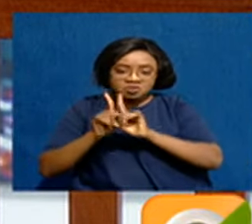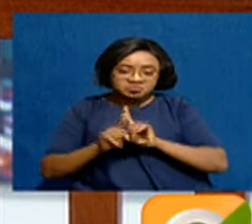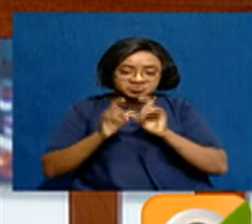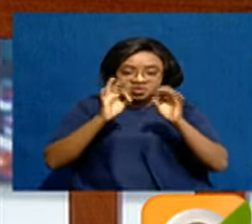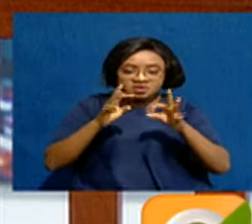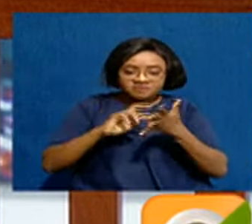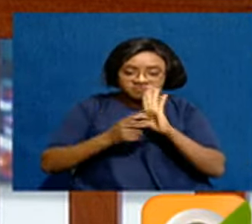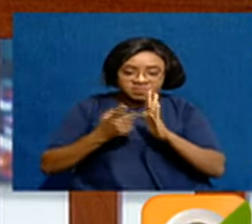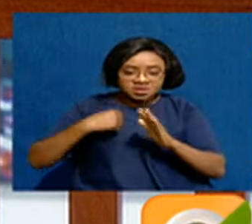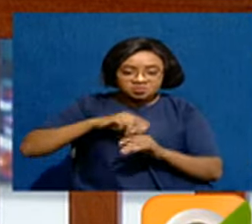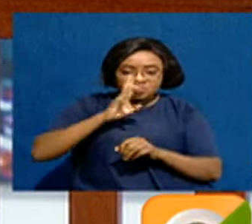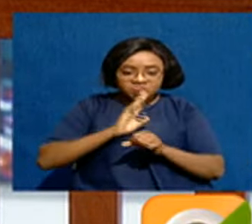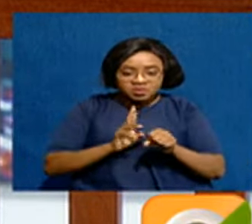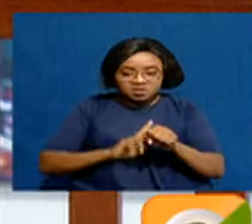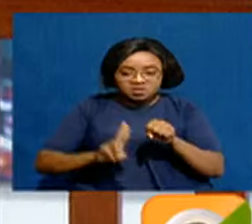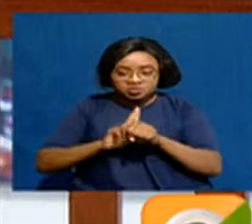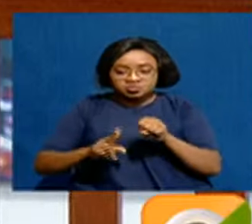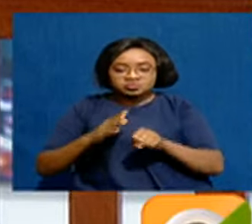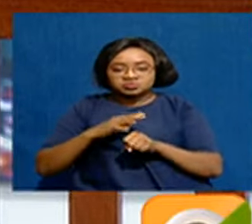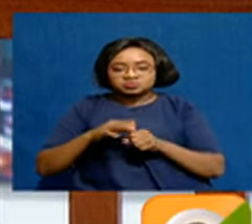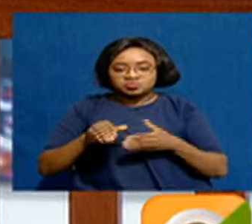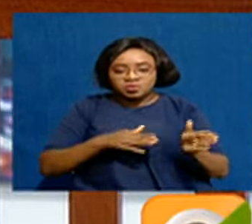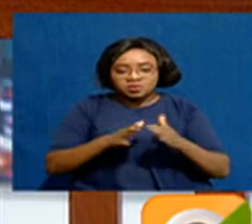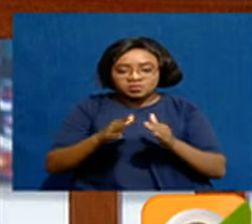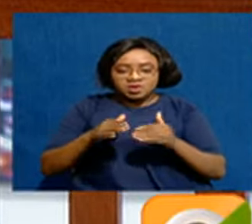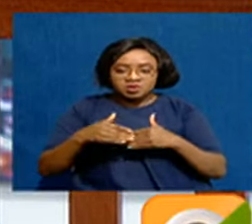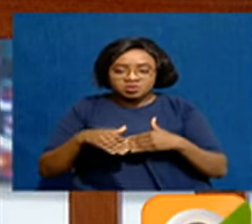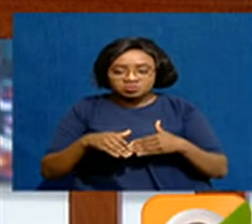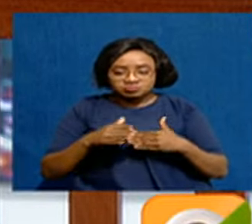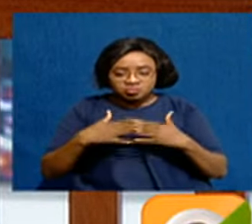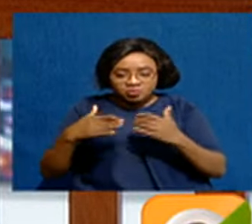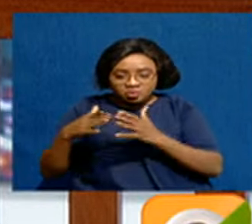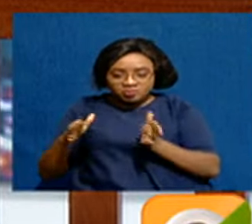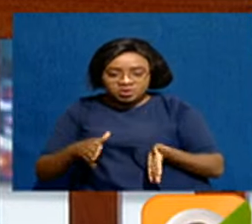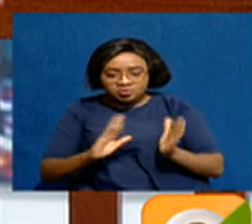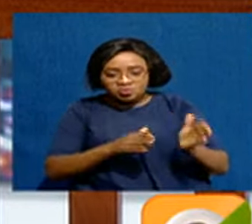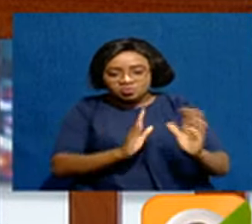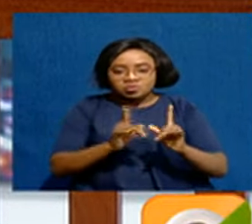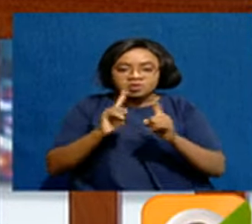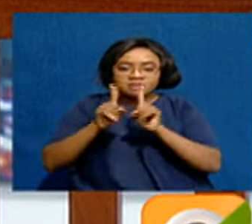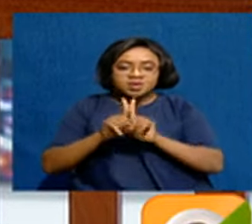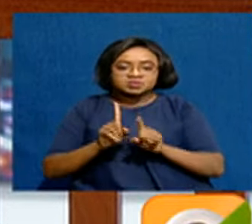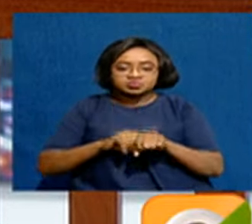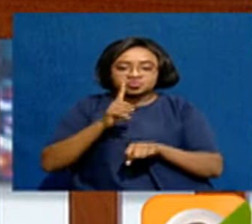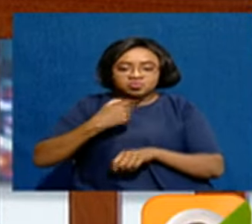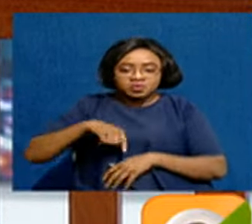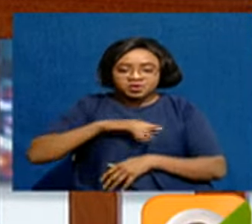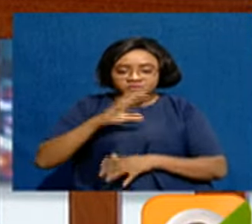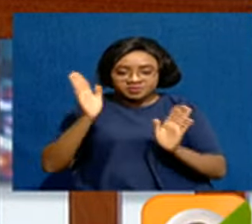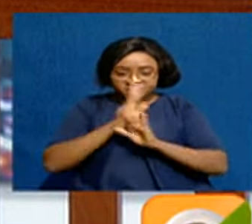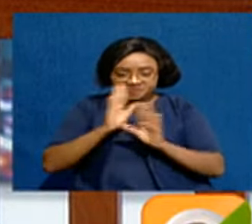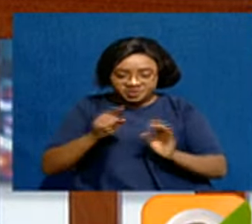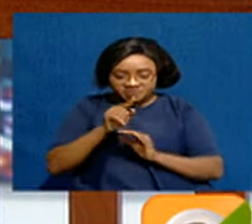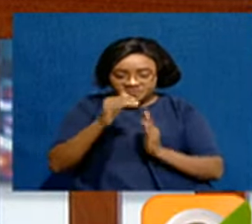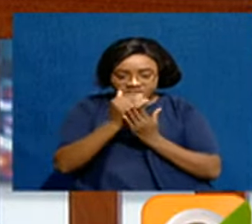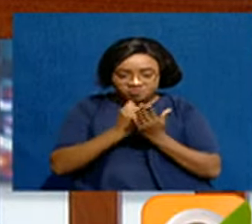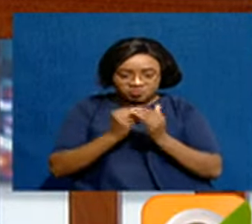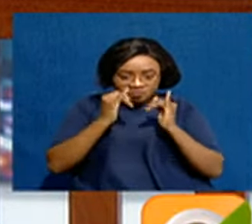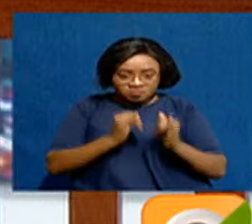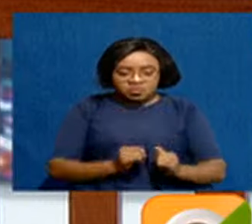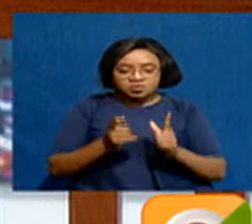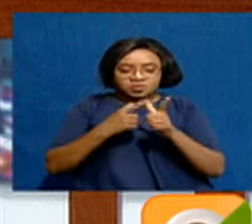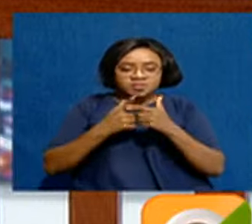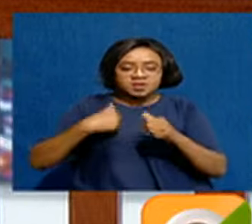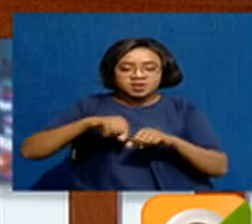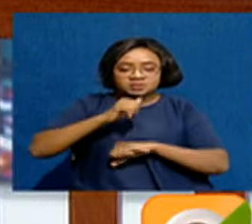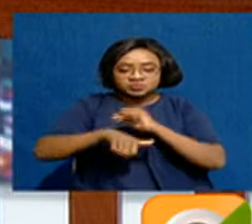engineering battalion to open up roads, to open up bridges. But now what we have done, a new program, is that we are putting in